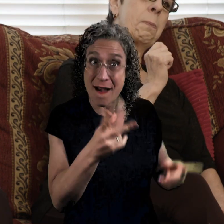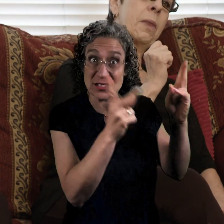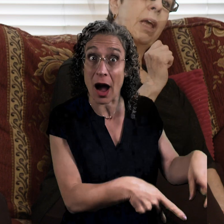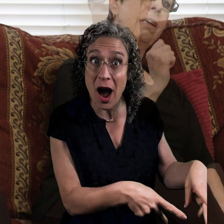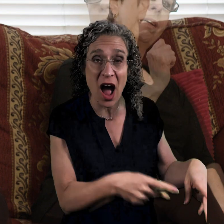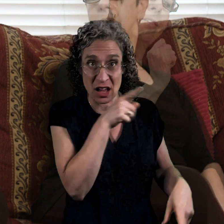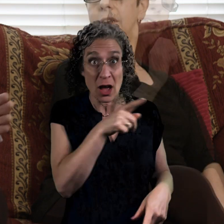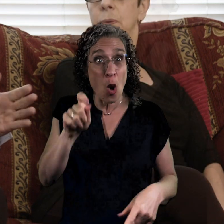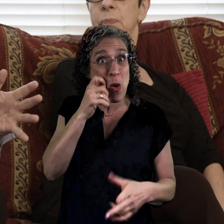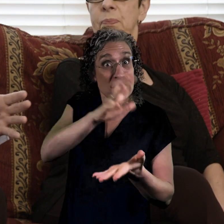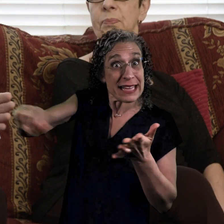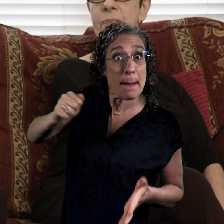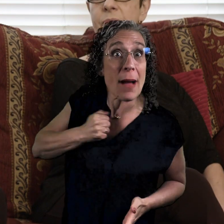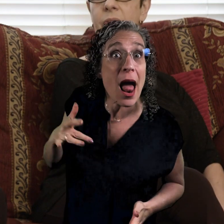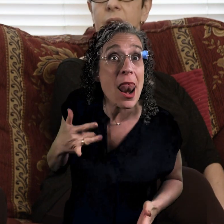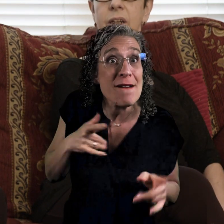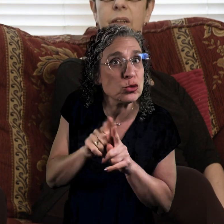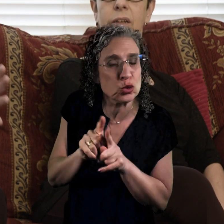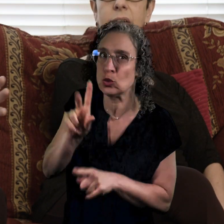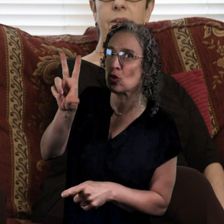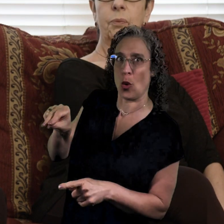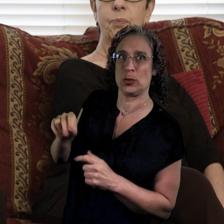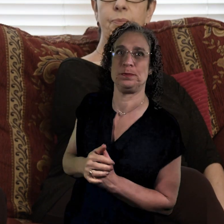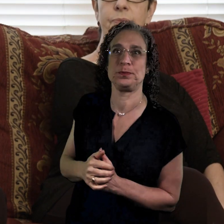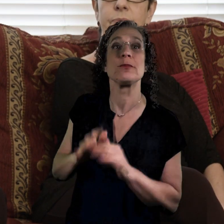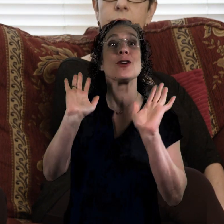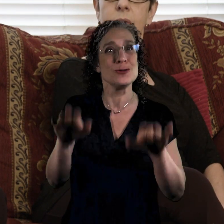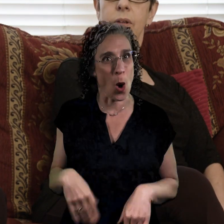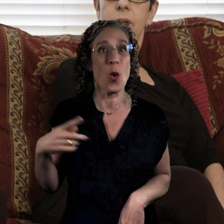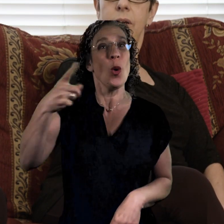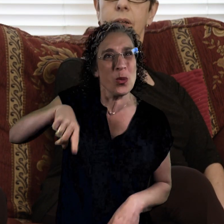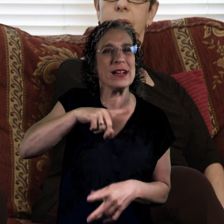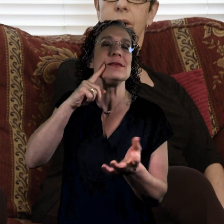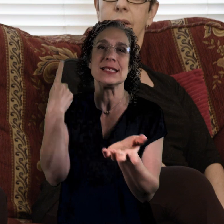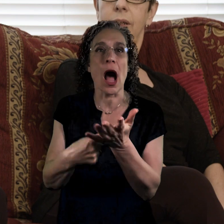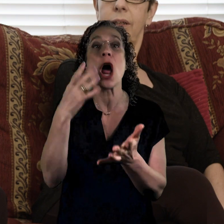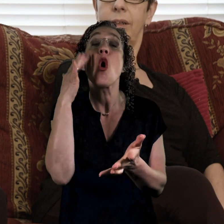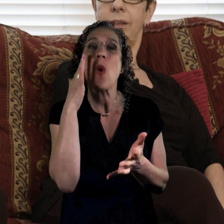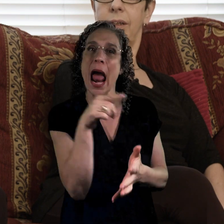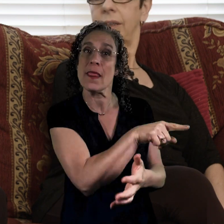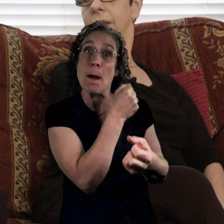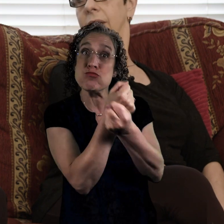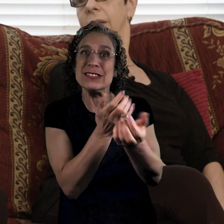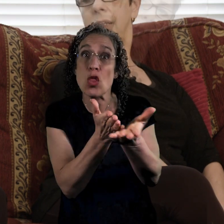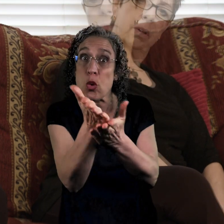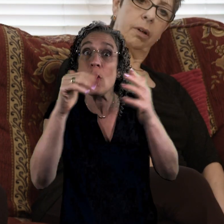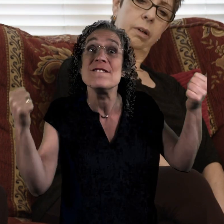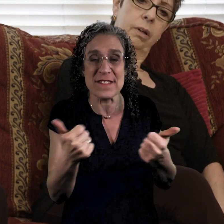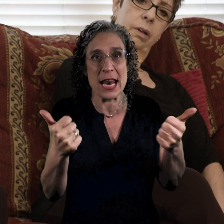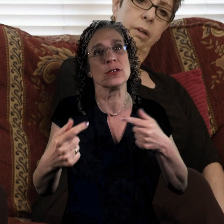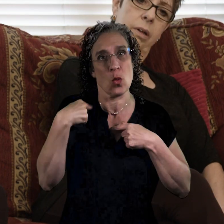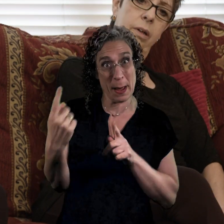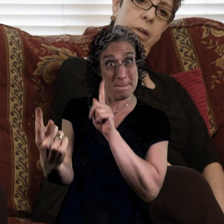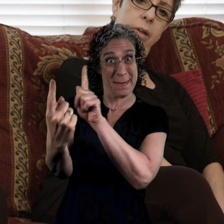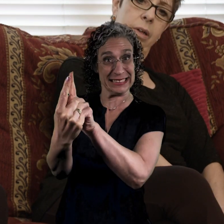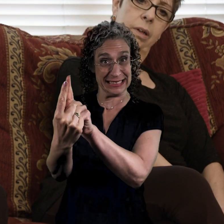me. It's coming to their term of coming out of prison, so we're meeting when they come out of prison. So no one can say they're meeting us to get time off. We paused in the car park and